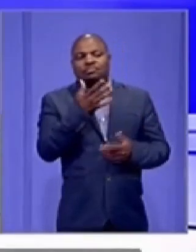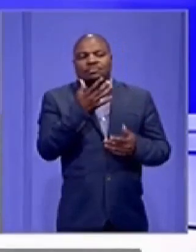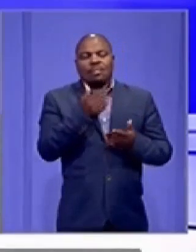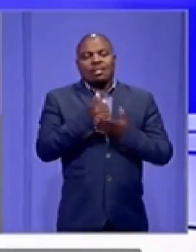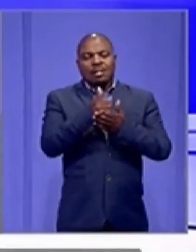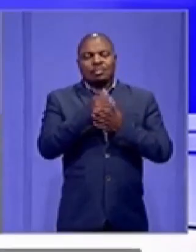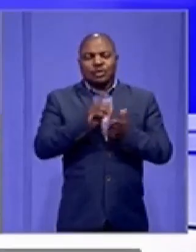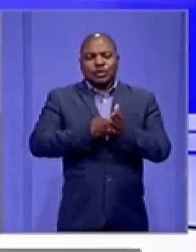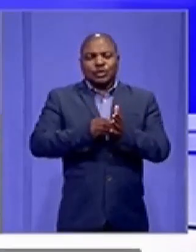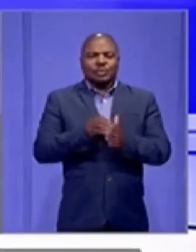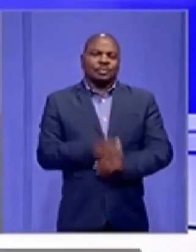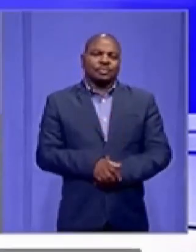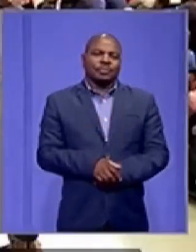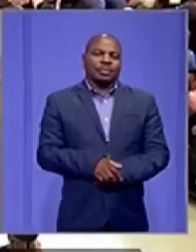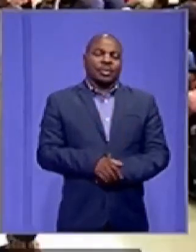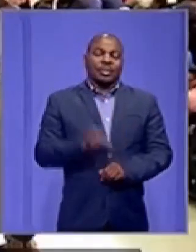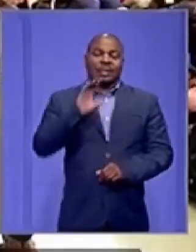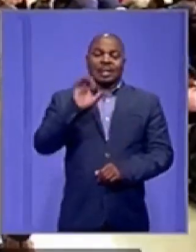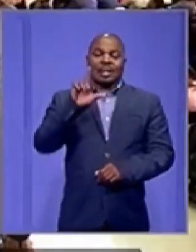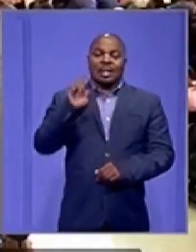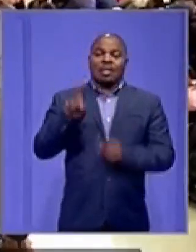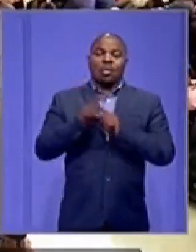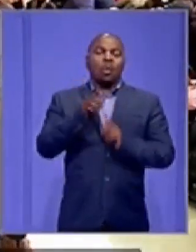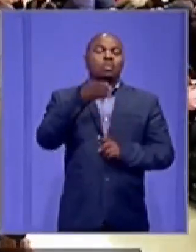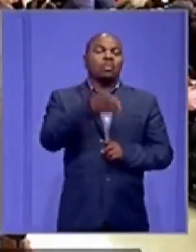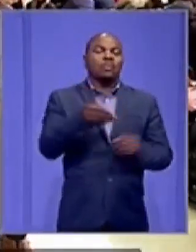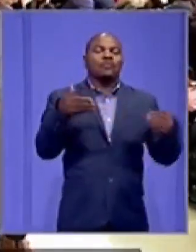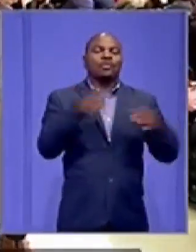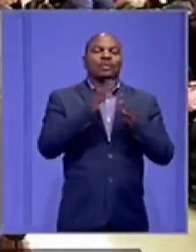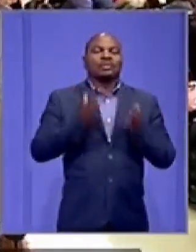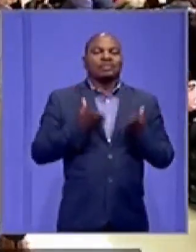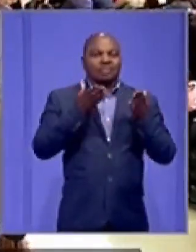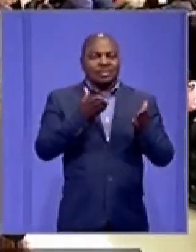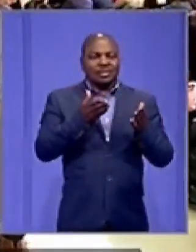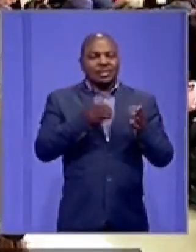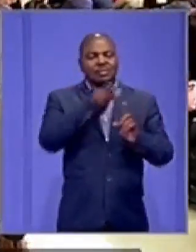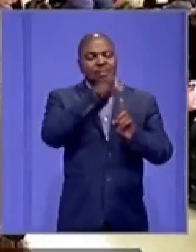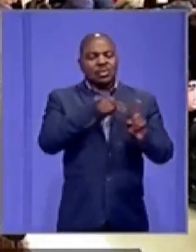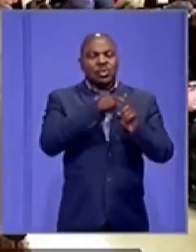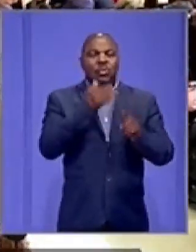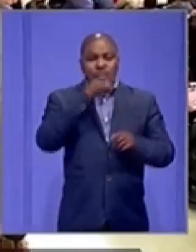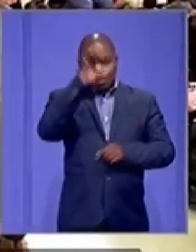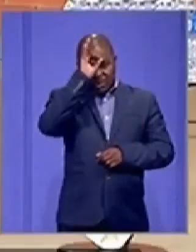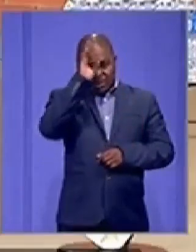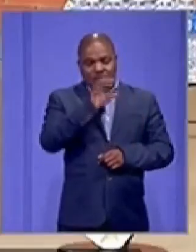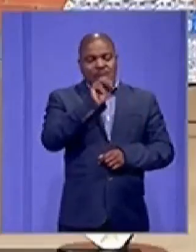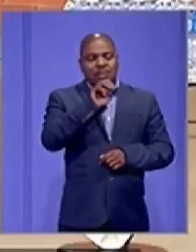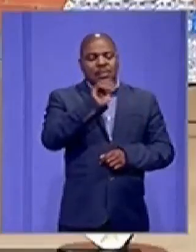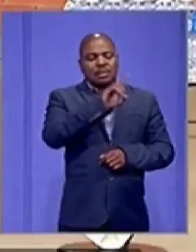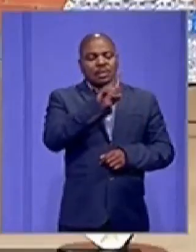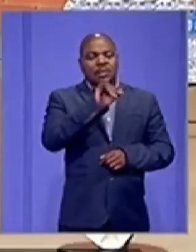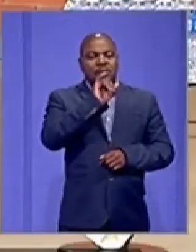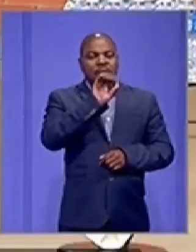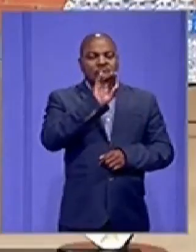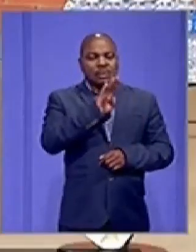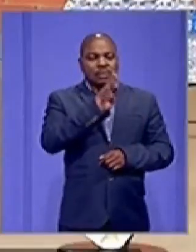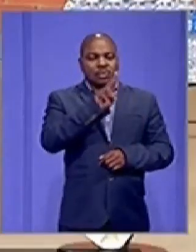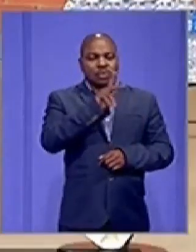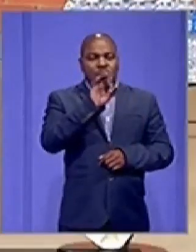dinokwane. Cele o be a bolela tirelong ya poloko ya lephodisa Sthembiso Mazibuko yo a bolailwego